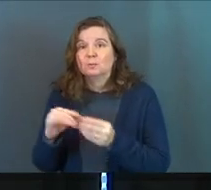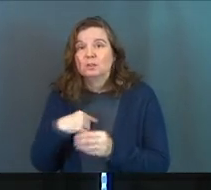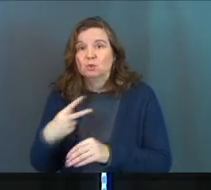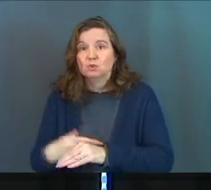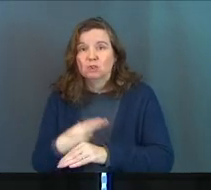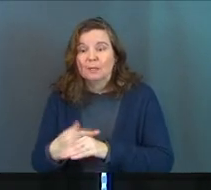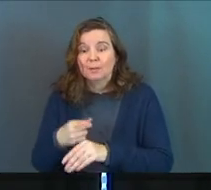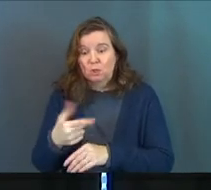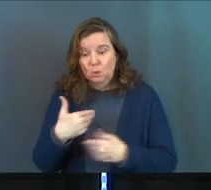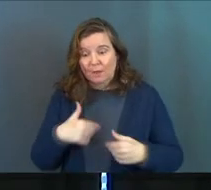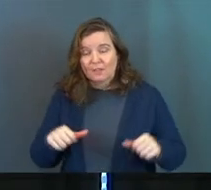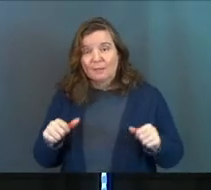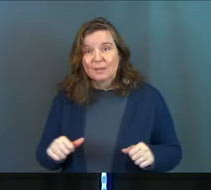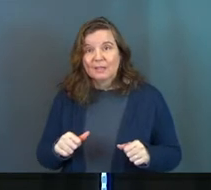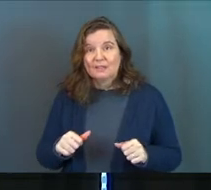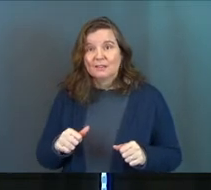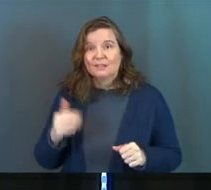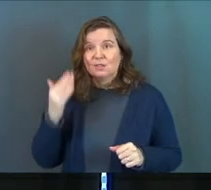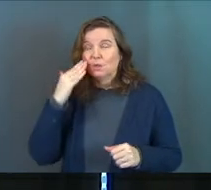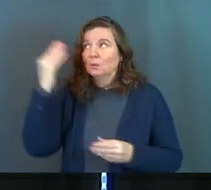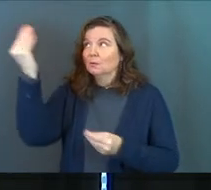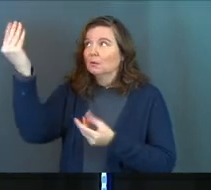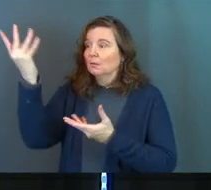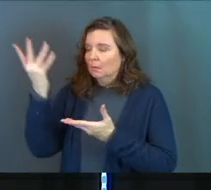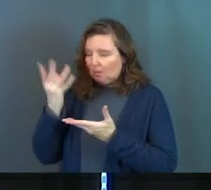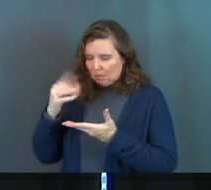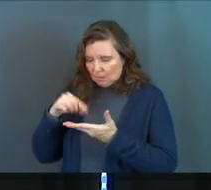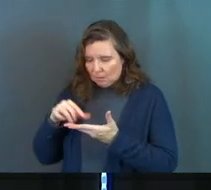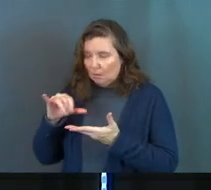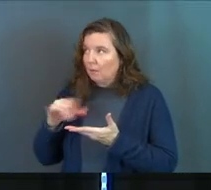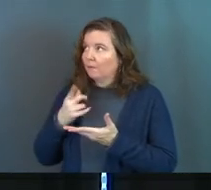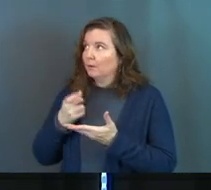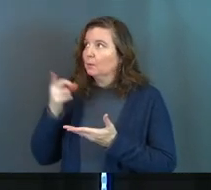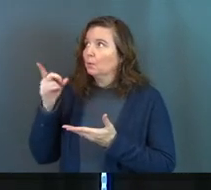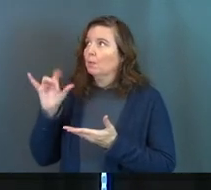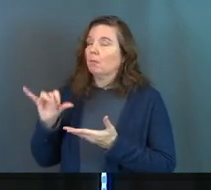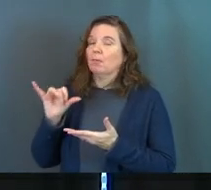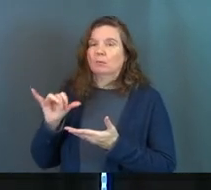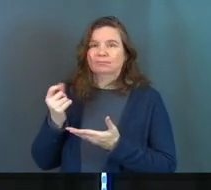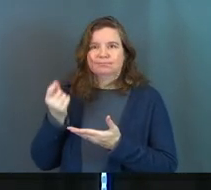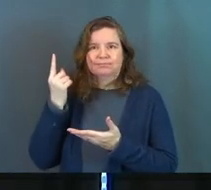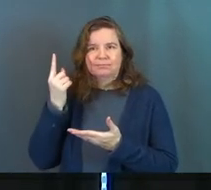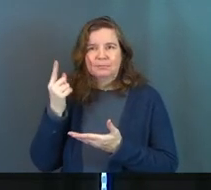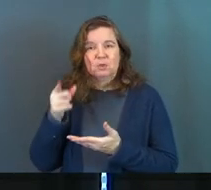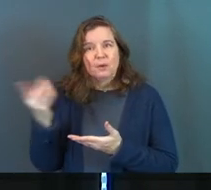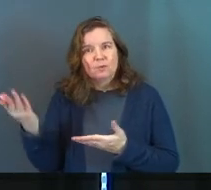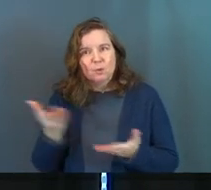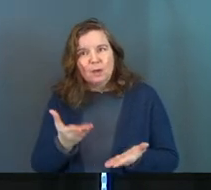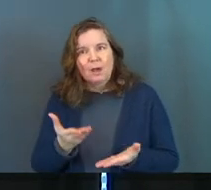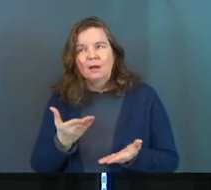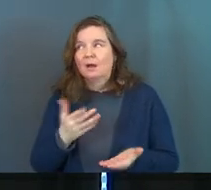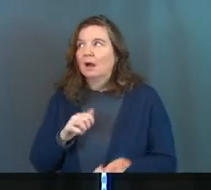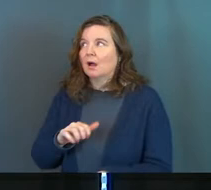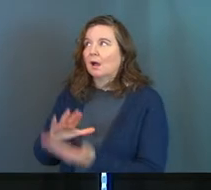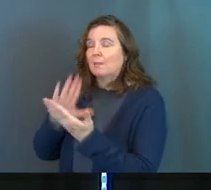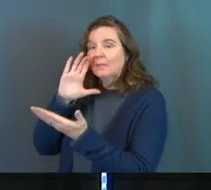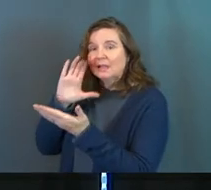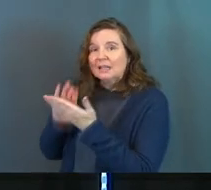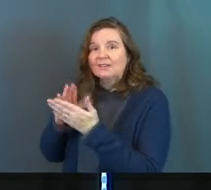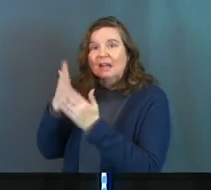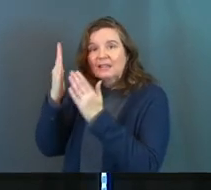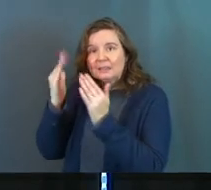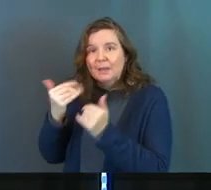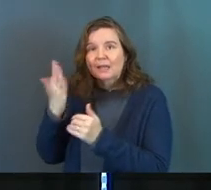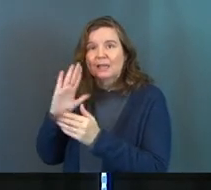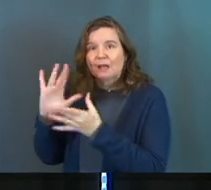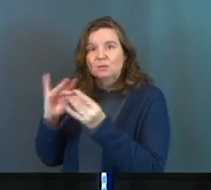to the sheep, and you have the ability to discern his voice. Amen? So you got to come believing that. You've got to come